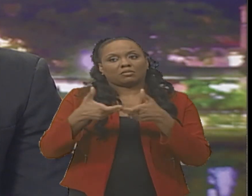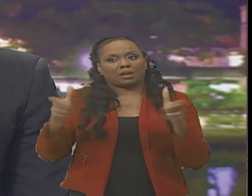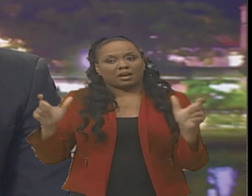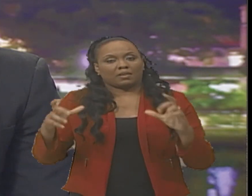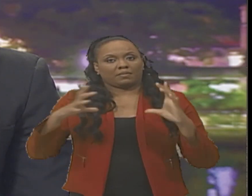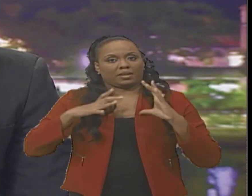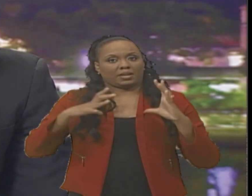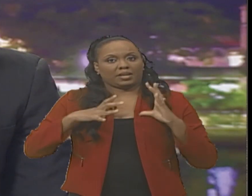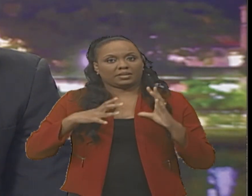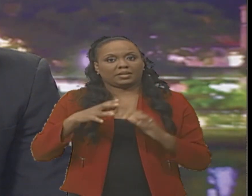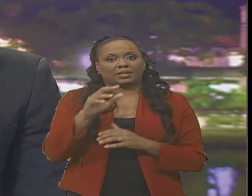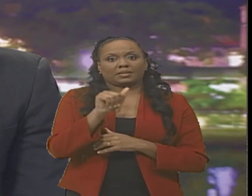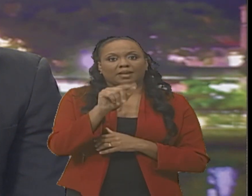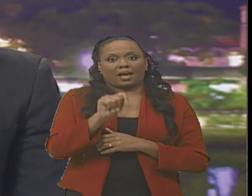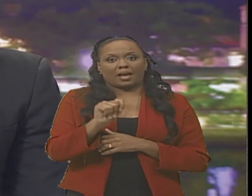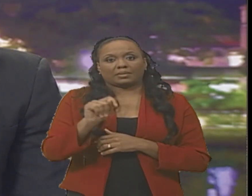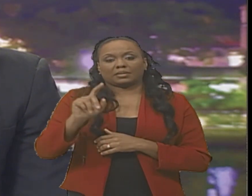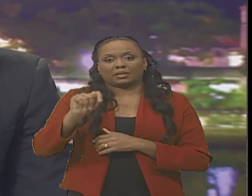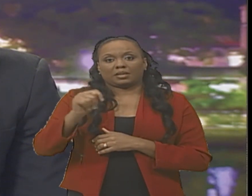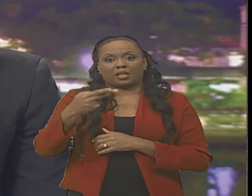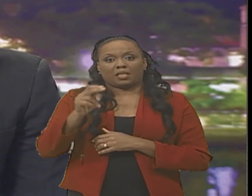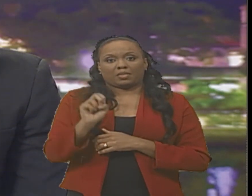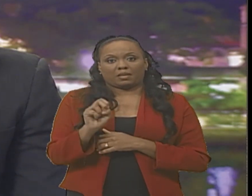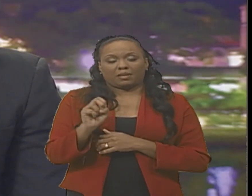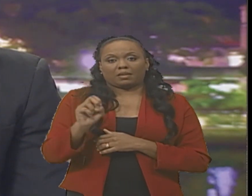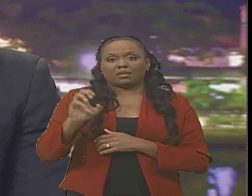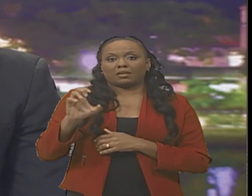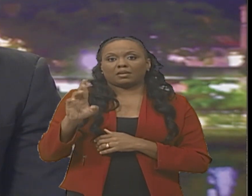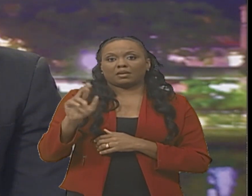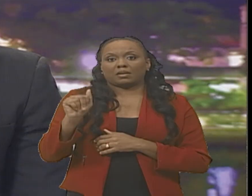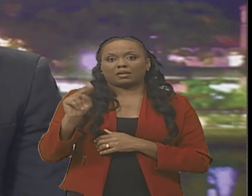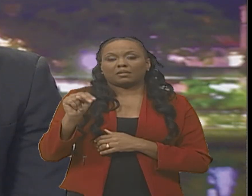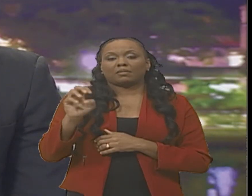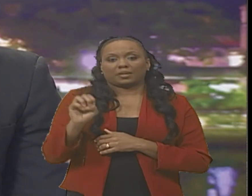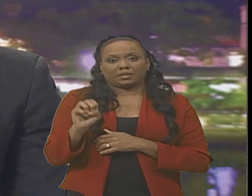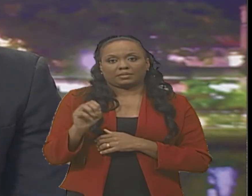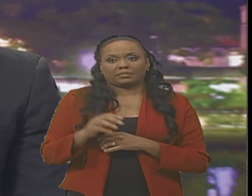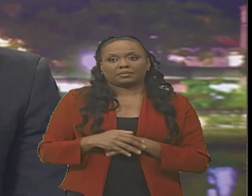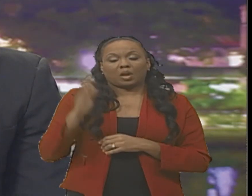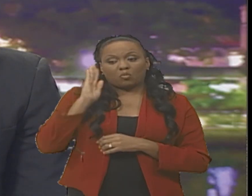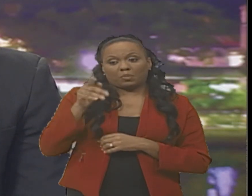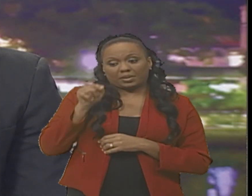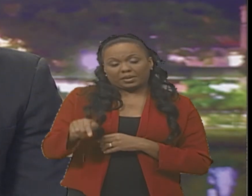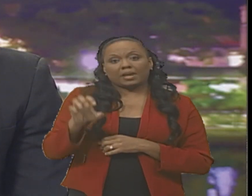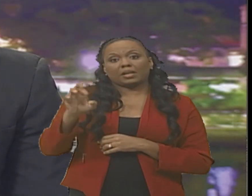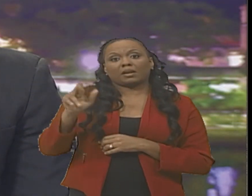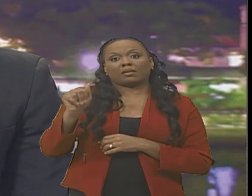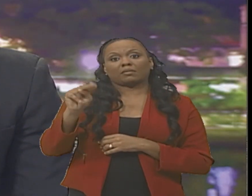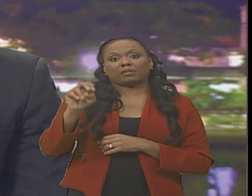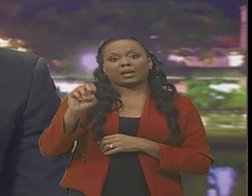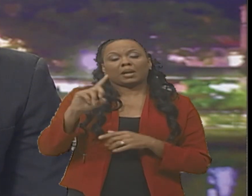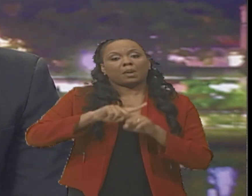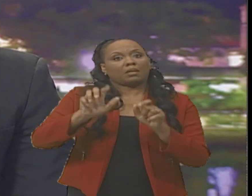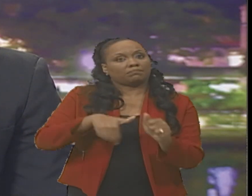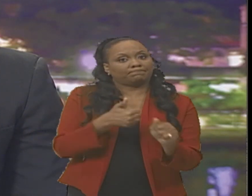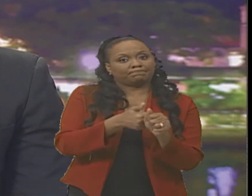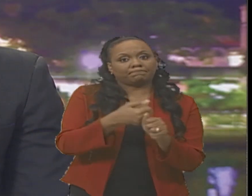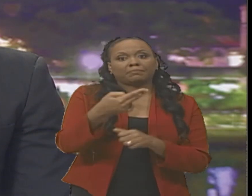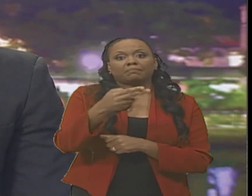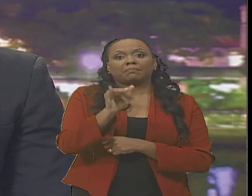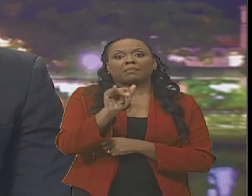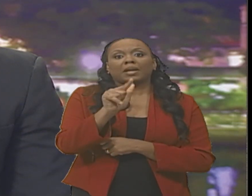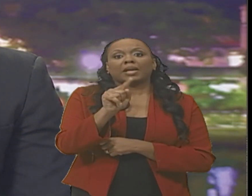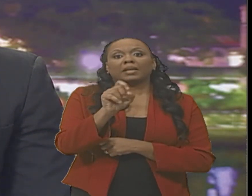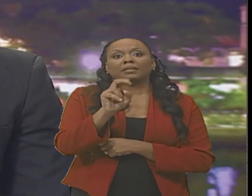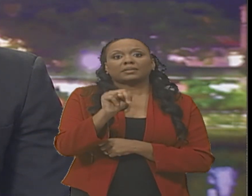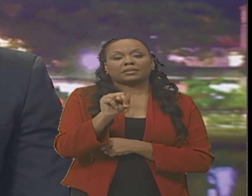Crane will operate the timeshares but will adhere to the Hilton brand standards, noting several managers have already begun training in